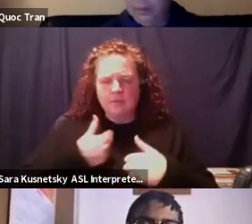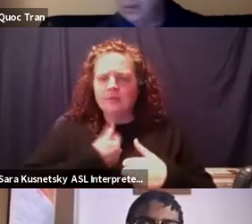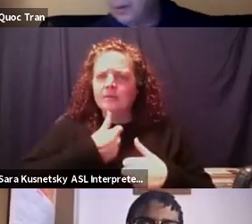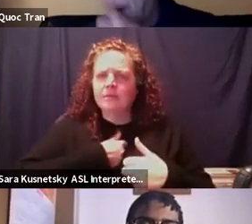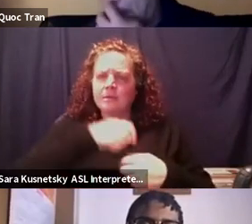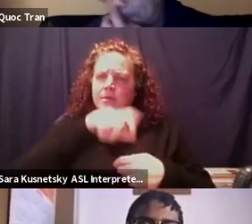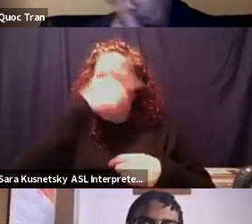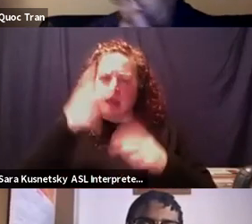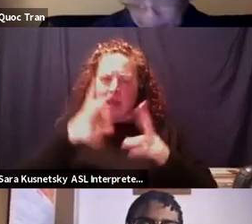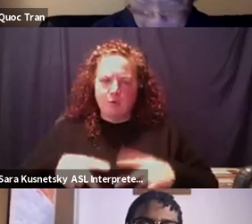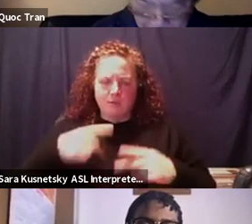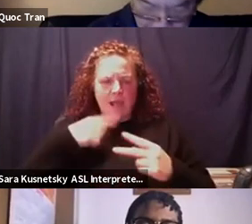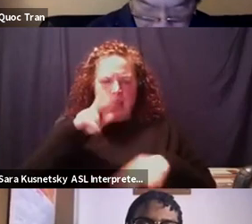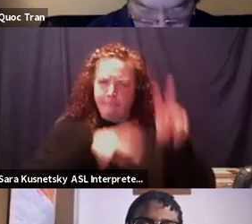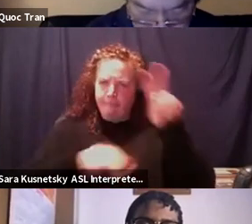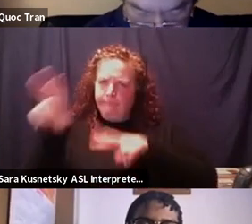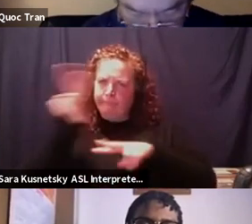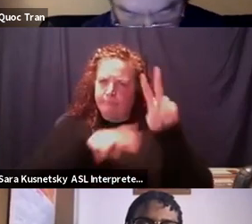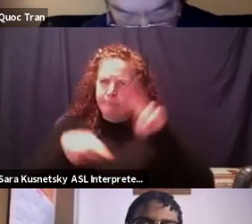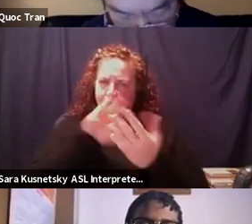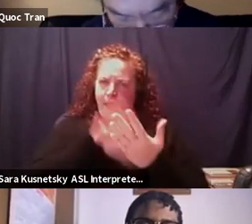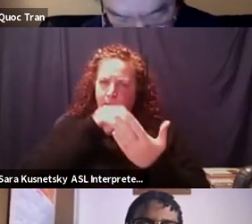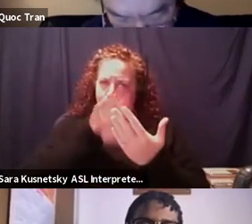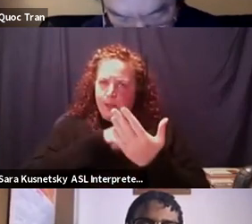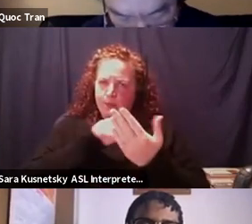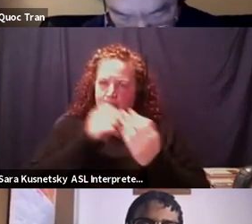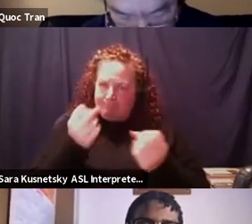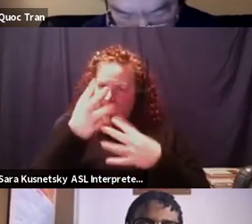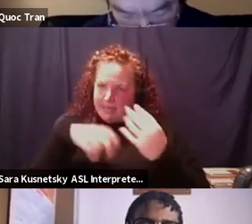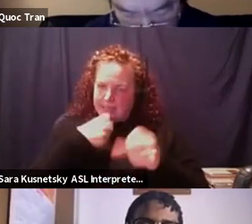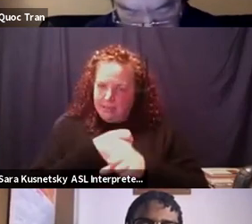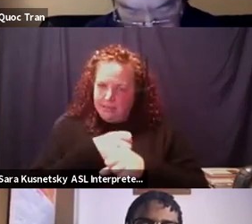have observed and learned for many years how Black kids and youth